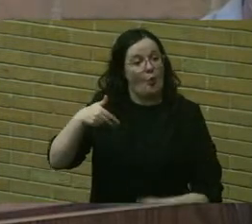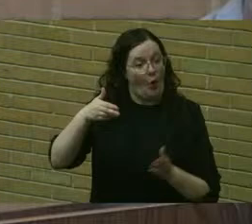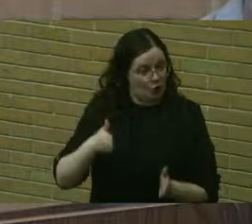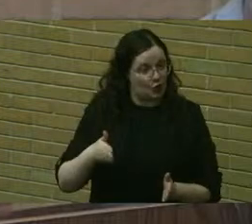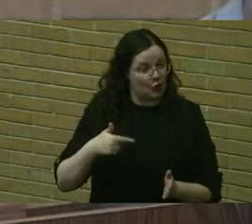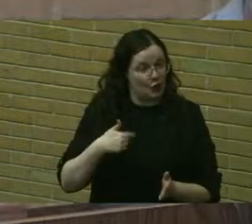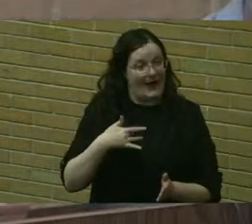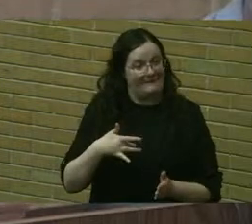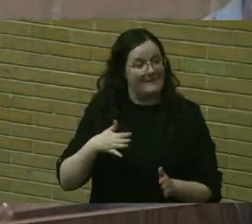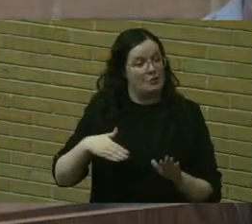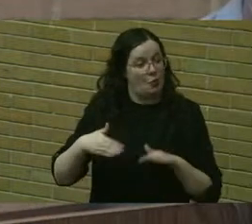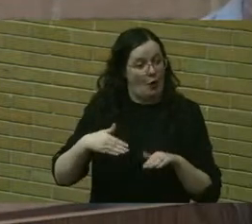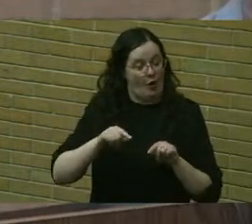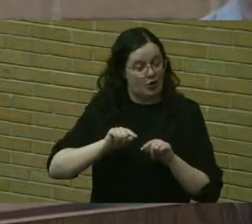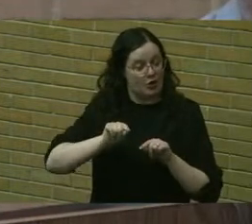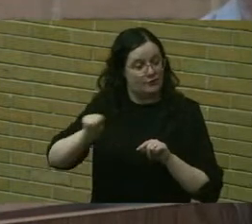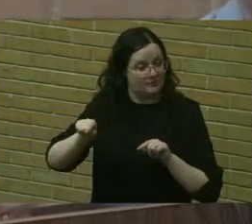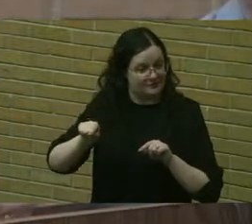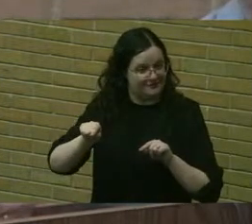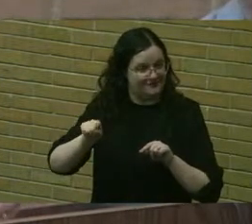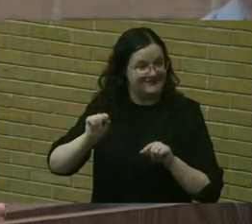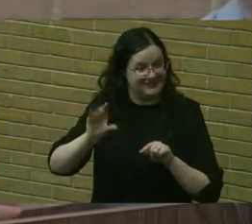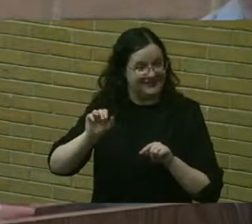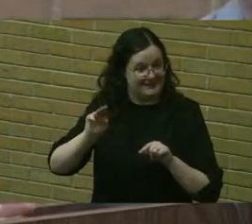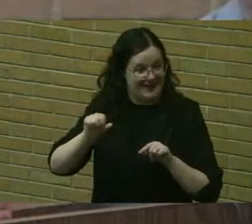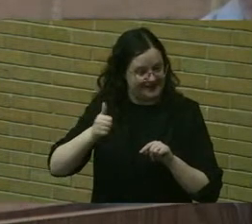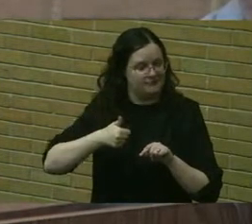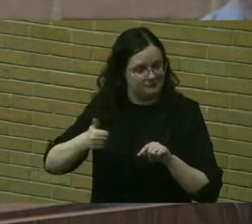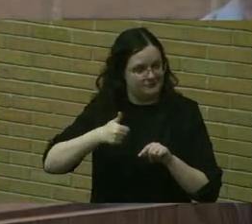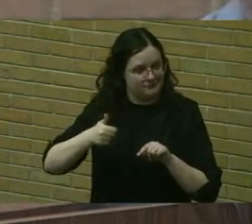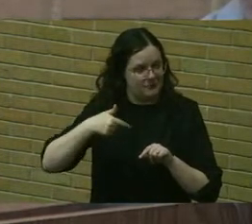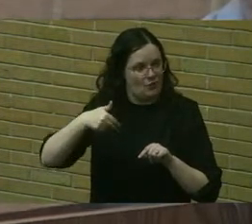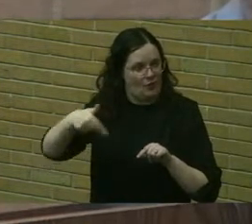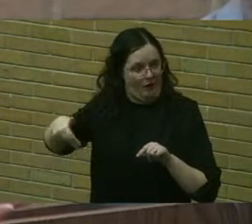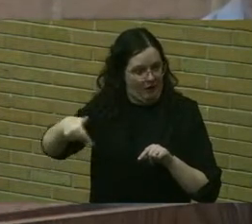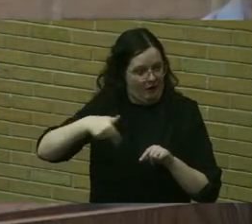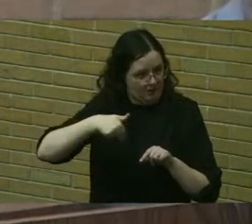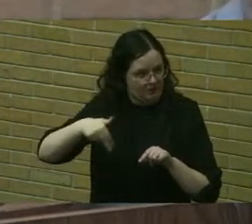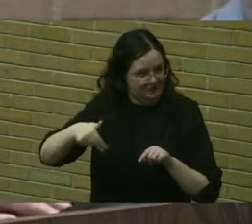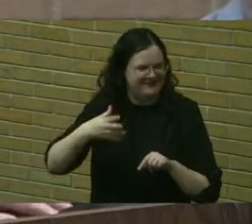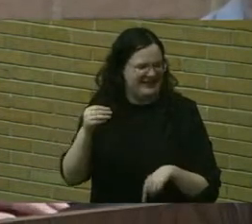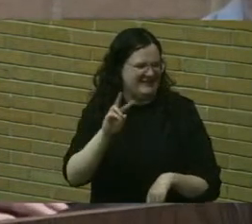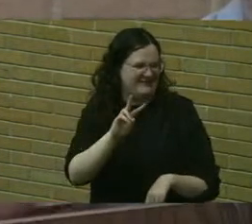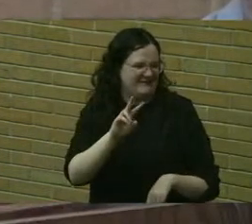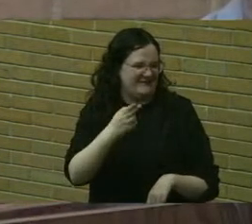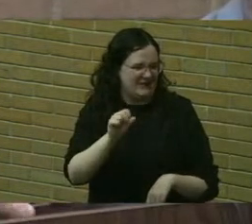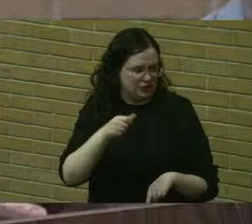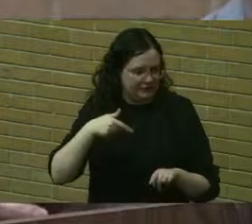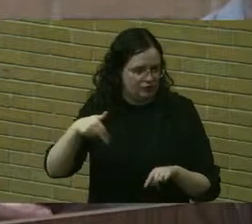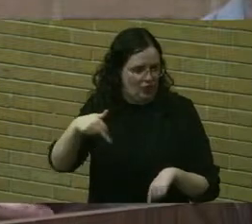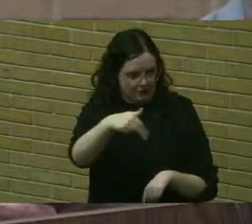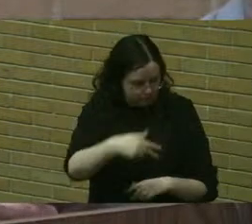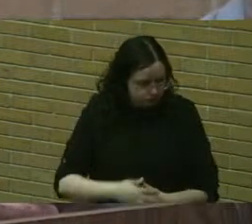walk to and from TCMS and BHS, going to